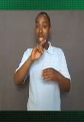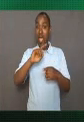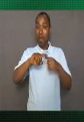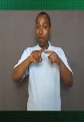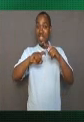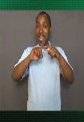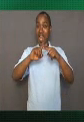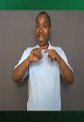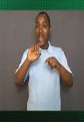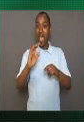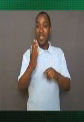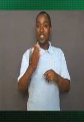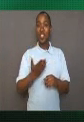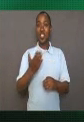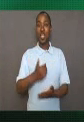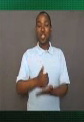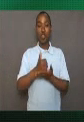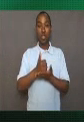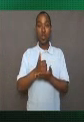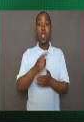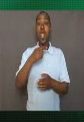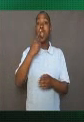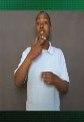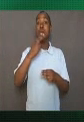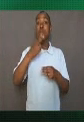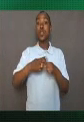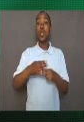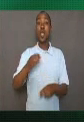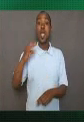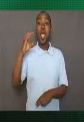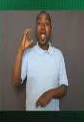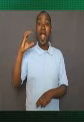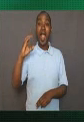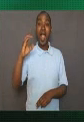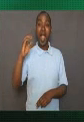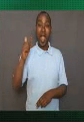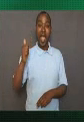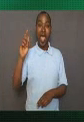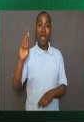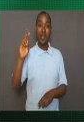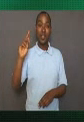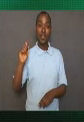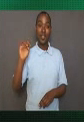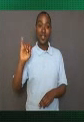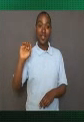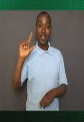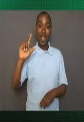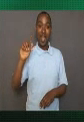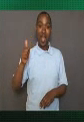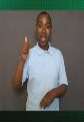Cartilage is a smooth, rubbery material that reduces friction and